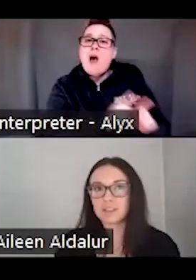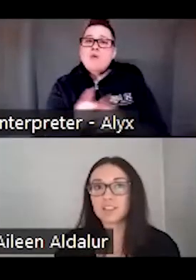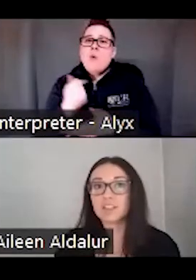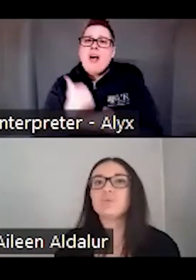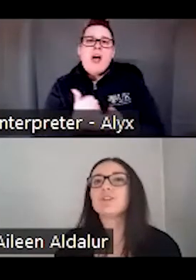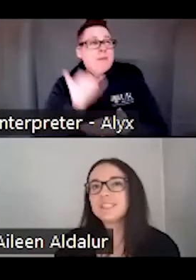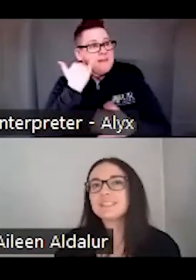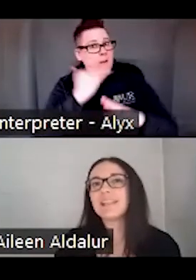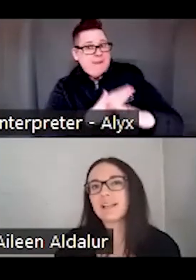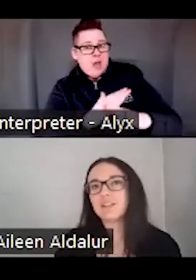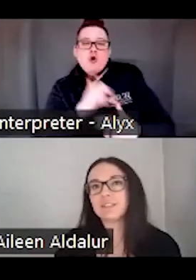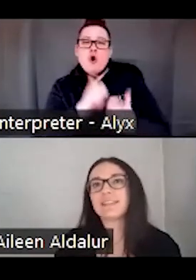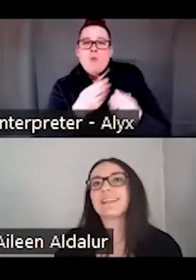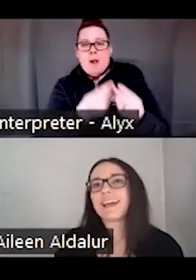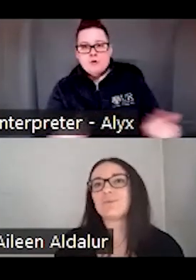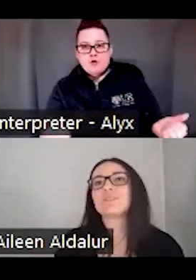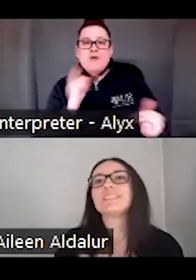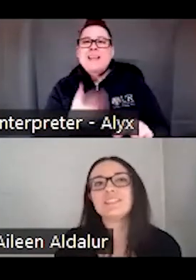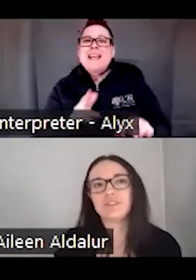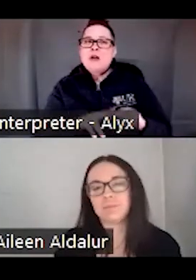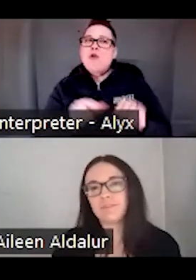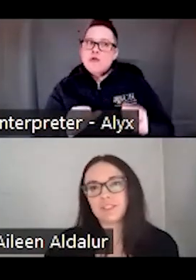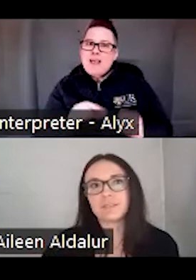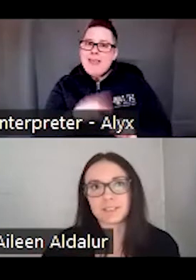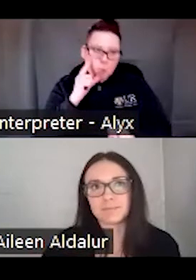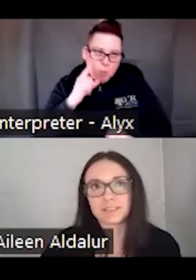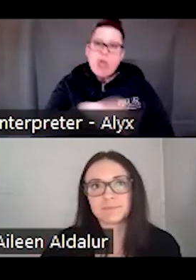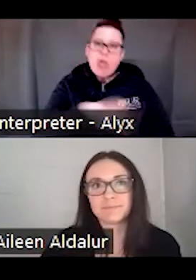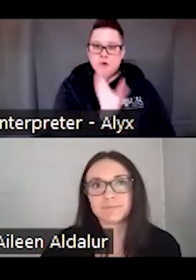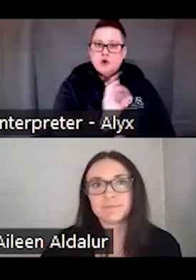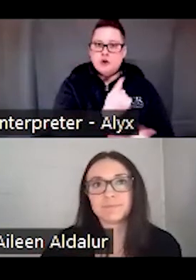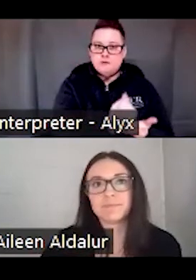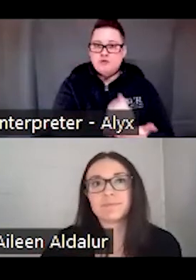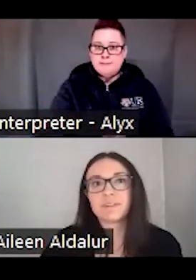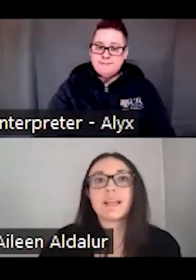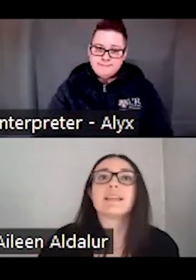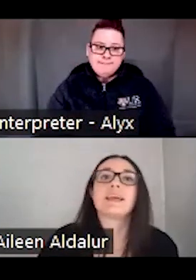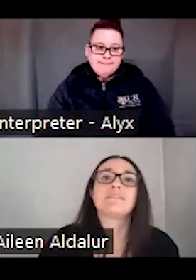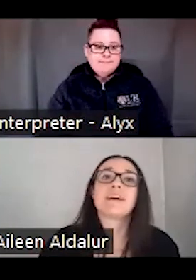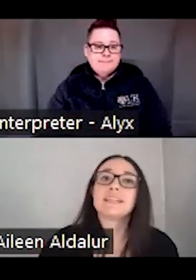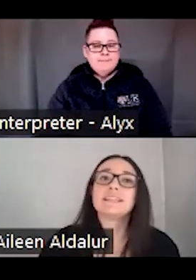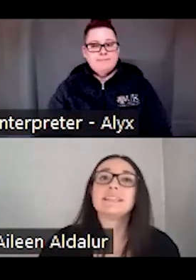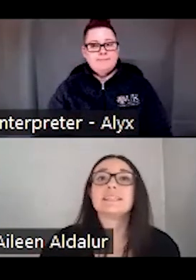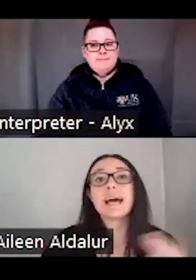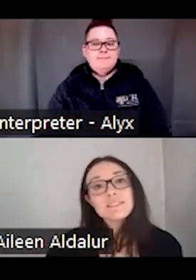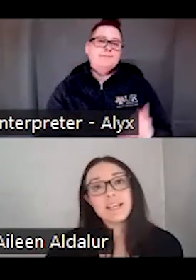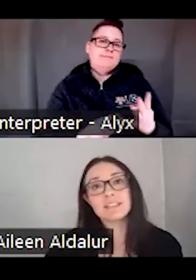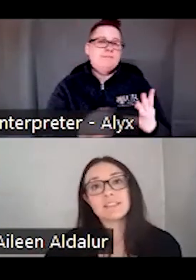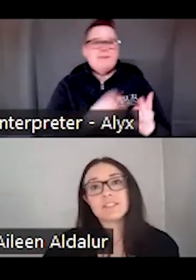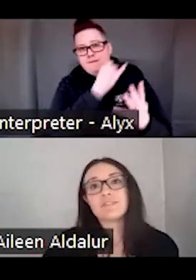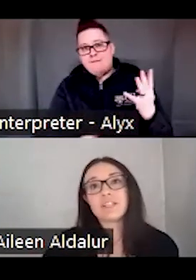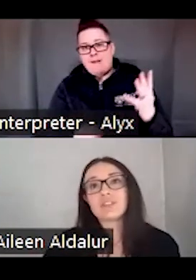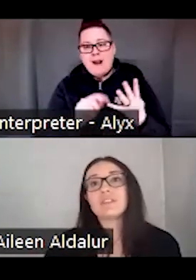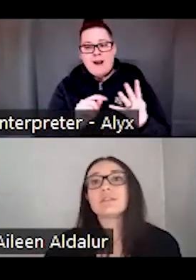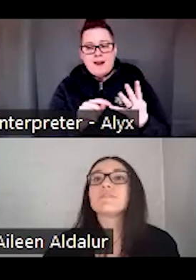realistic barriers to increase the likelihood that the client will seek treatment for their symptoms. And finally, in the last